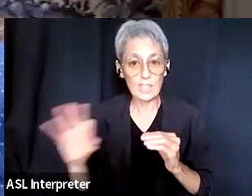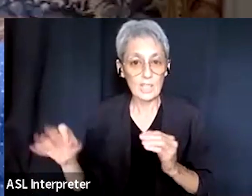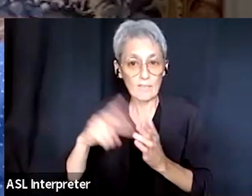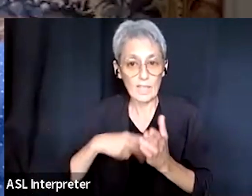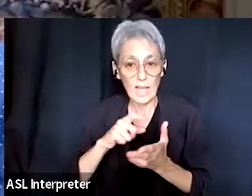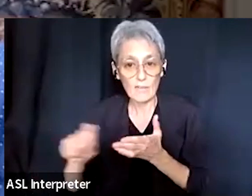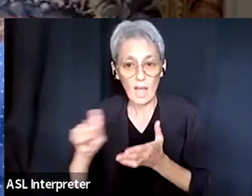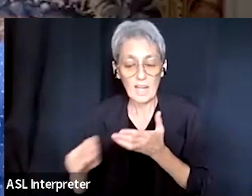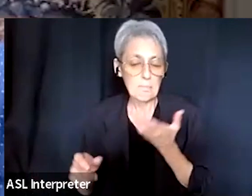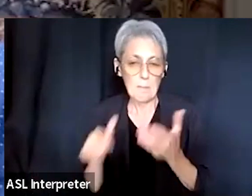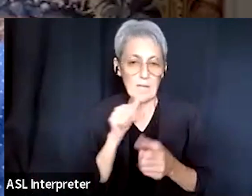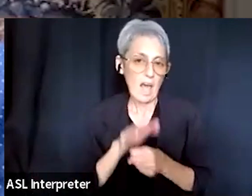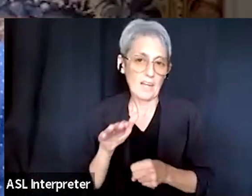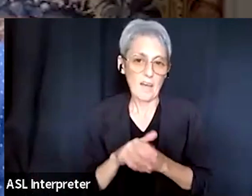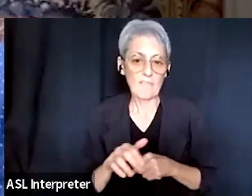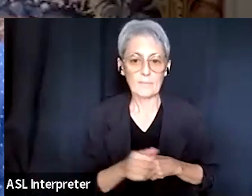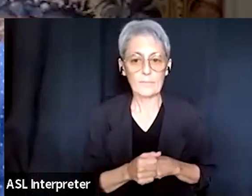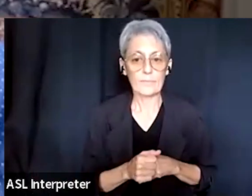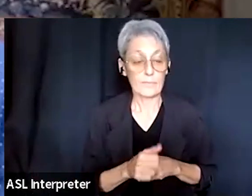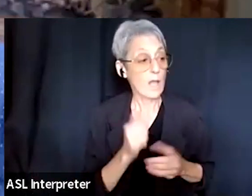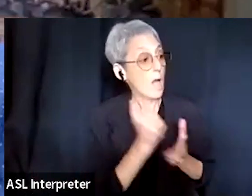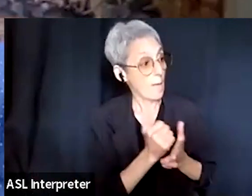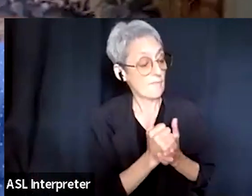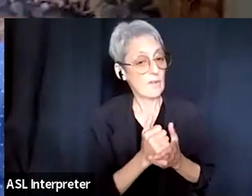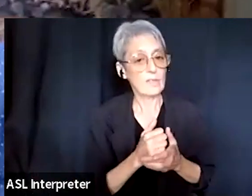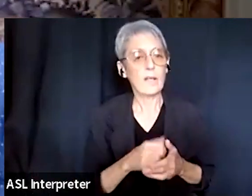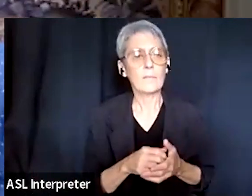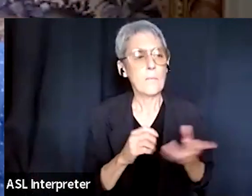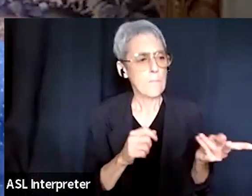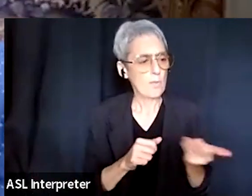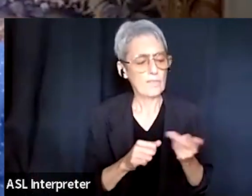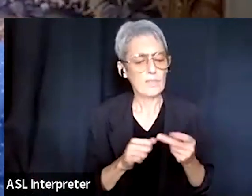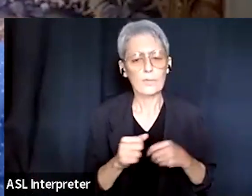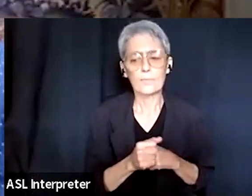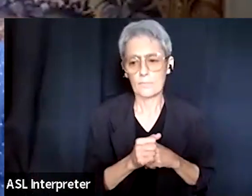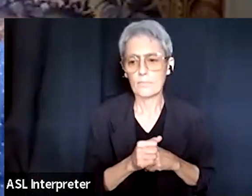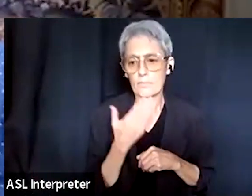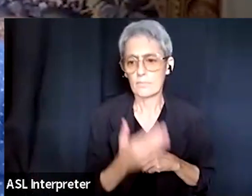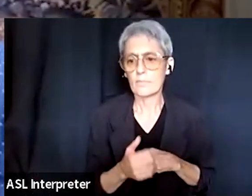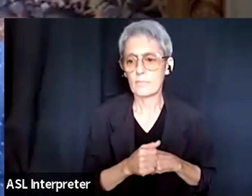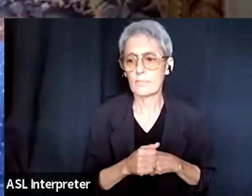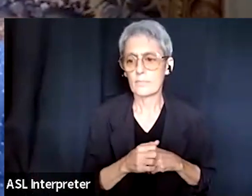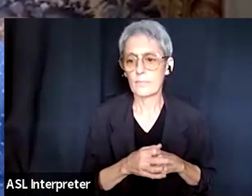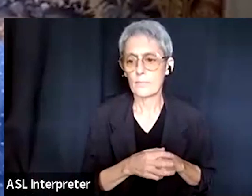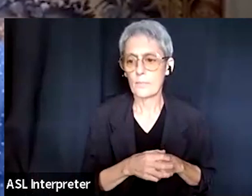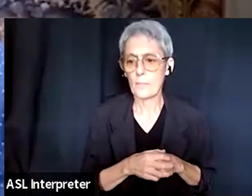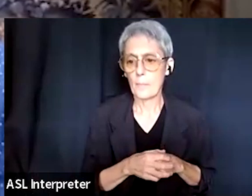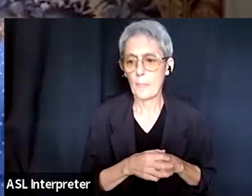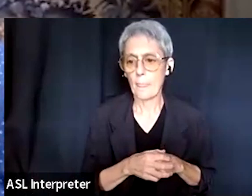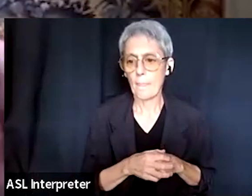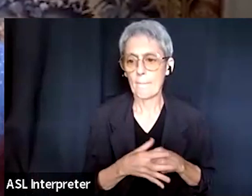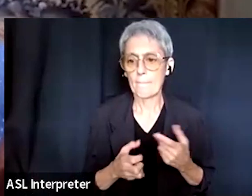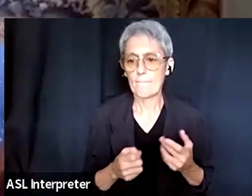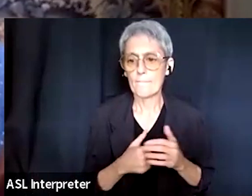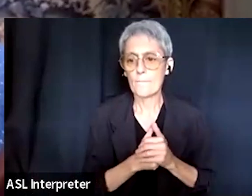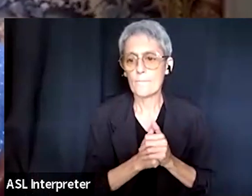Very helpful. A lot shared from both of you. I think one takeaway is